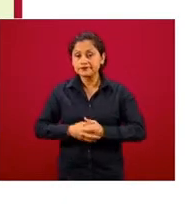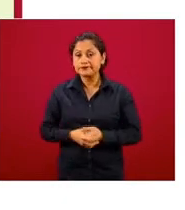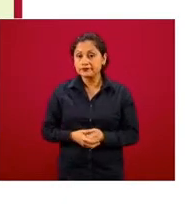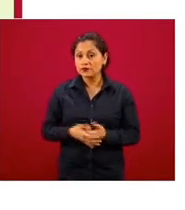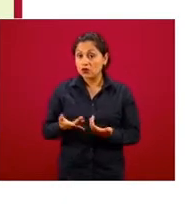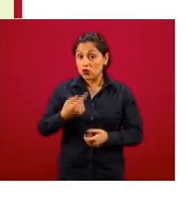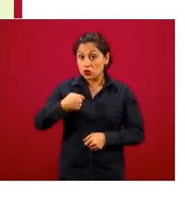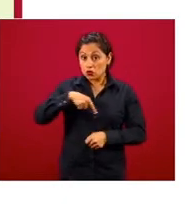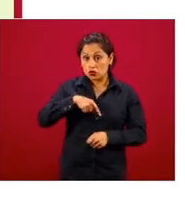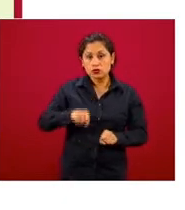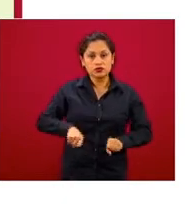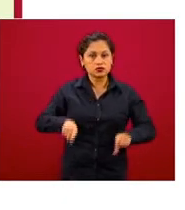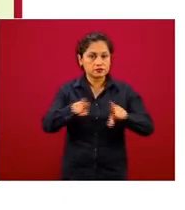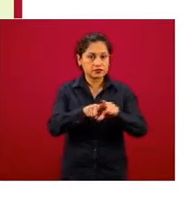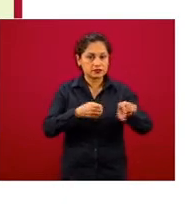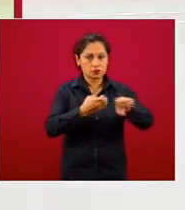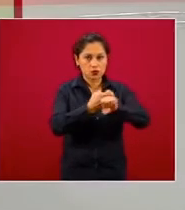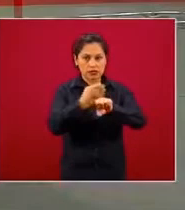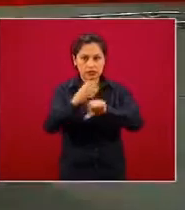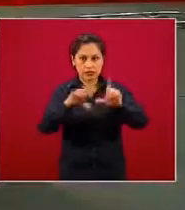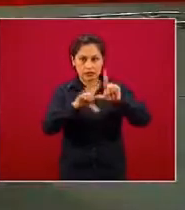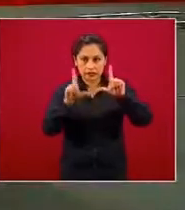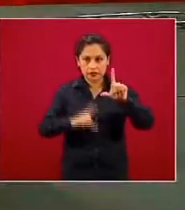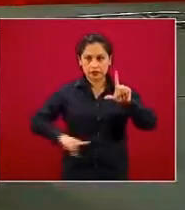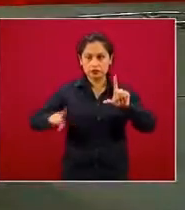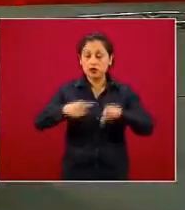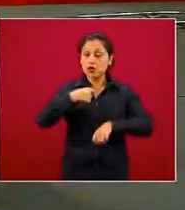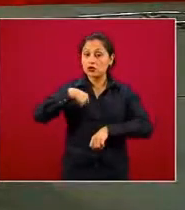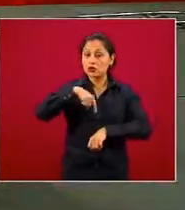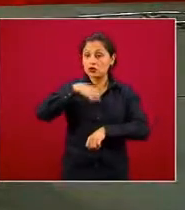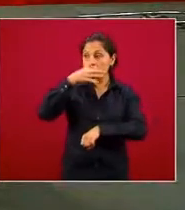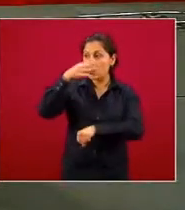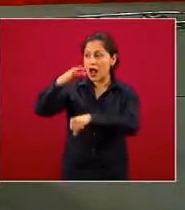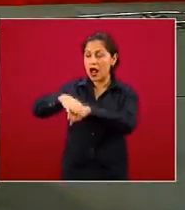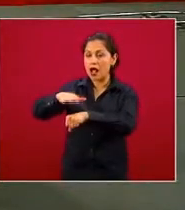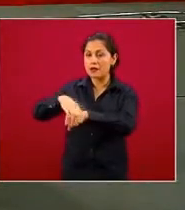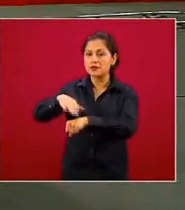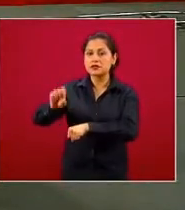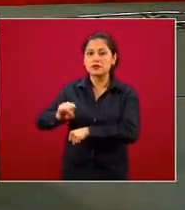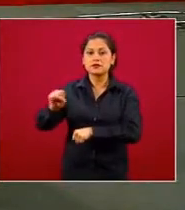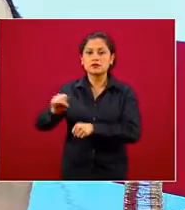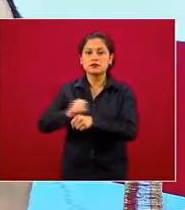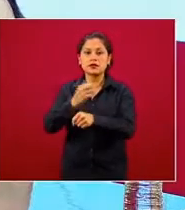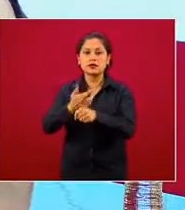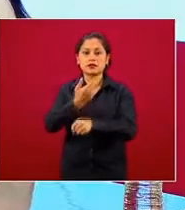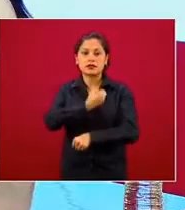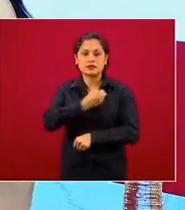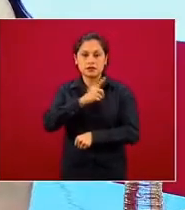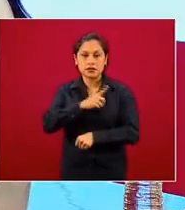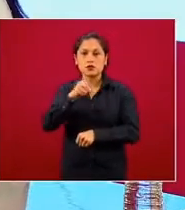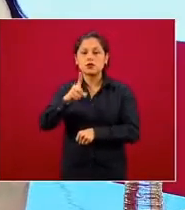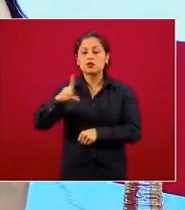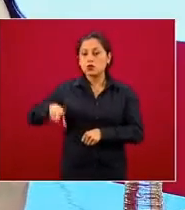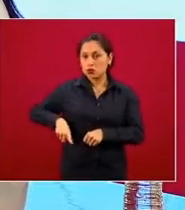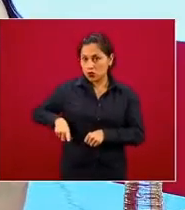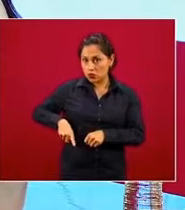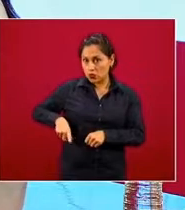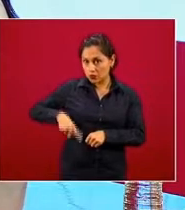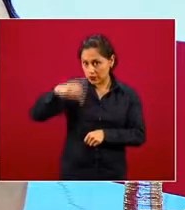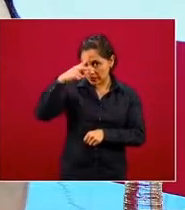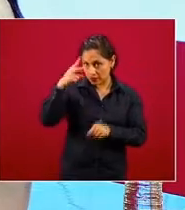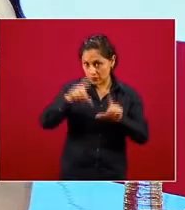We inform the Ministry of Health of the government of Mexico, specifically the epidemiological area,